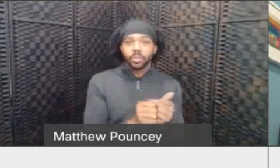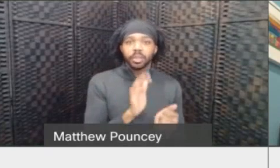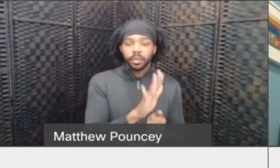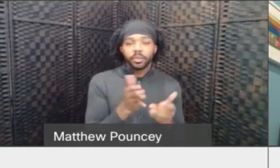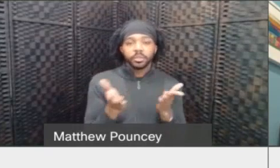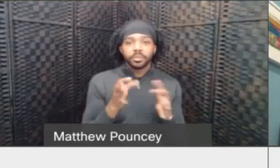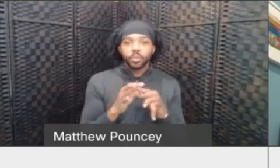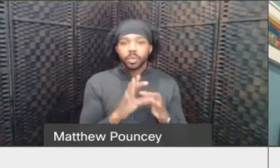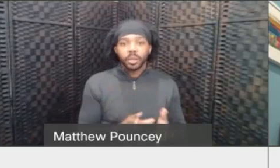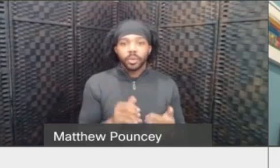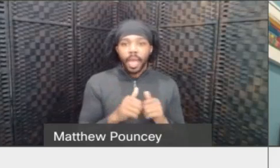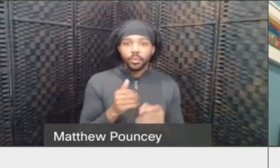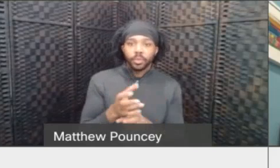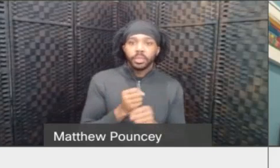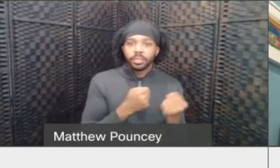for the person.